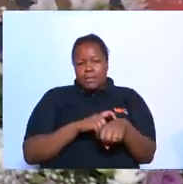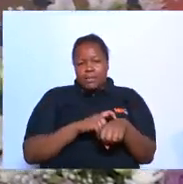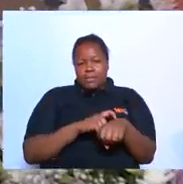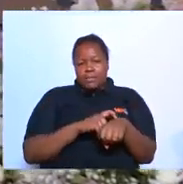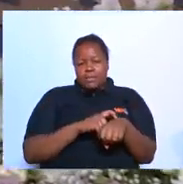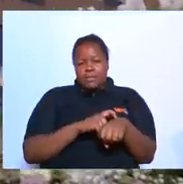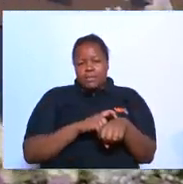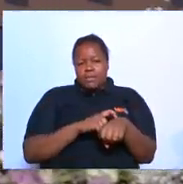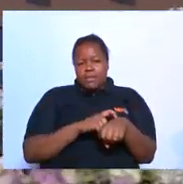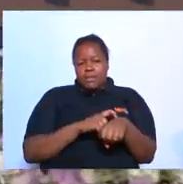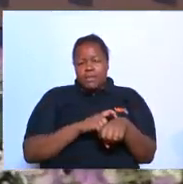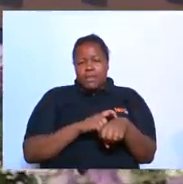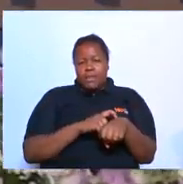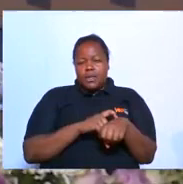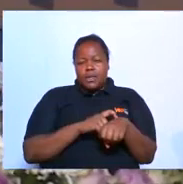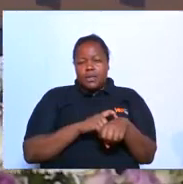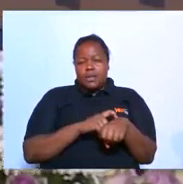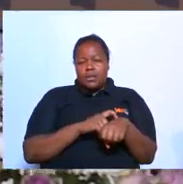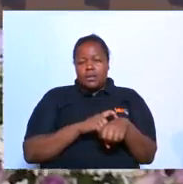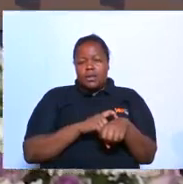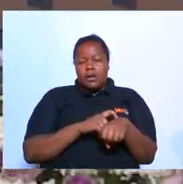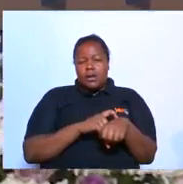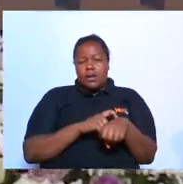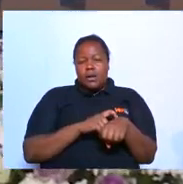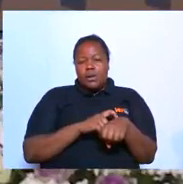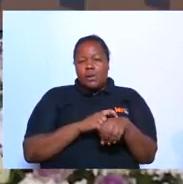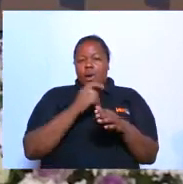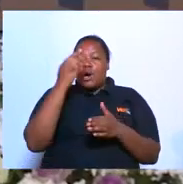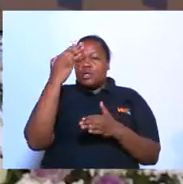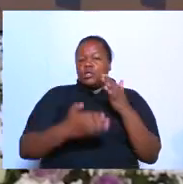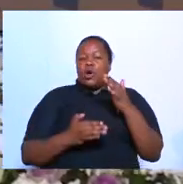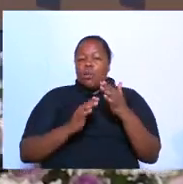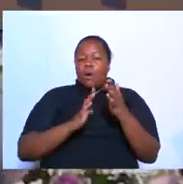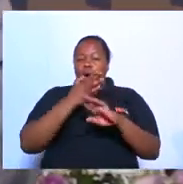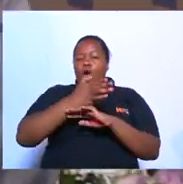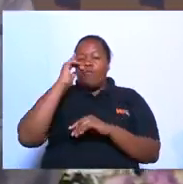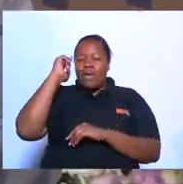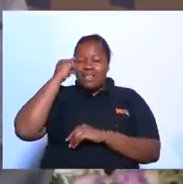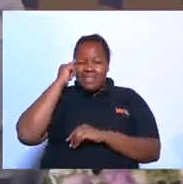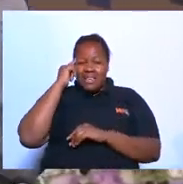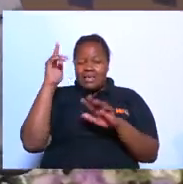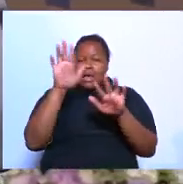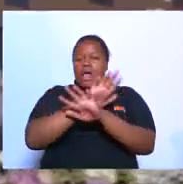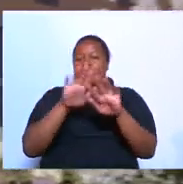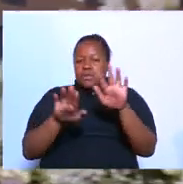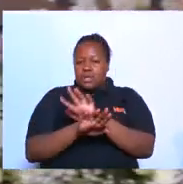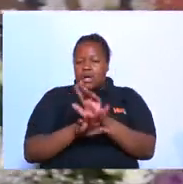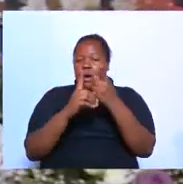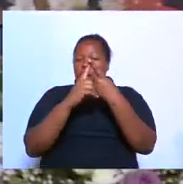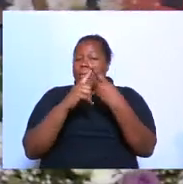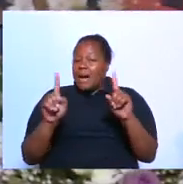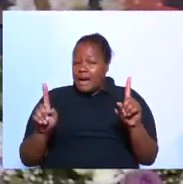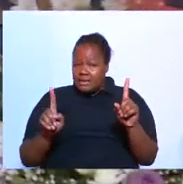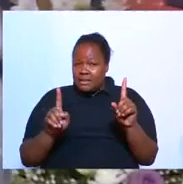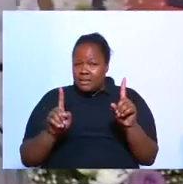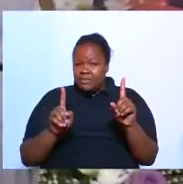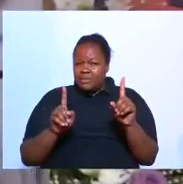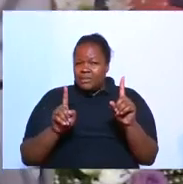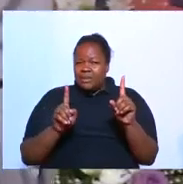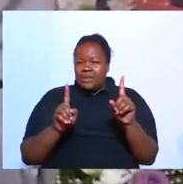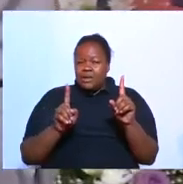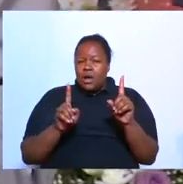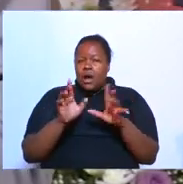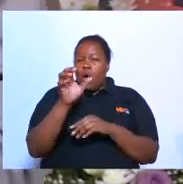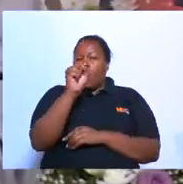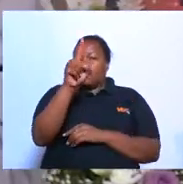you uh stop overthinking everything and instead hold each